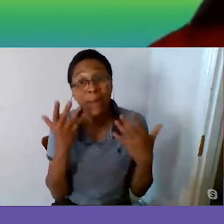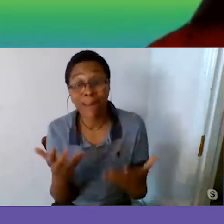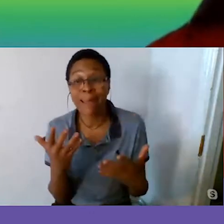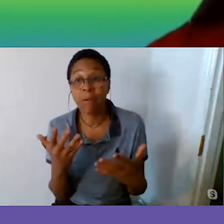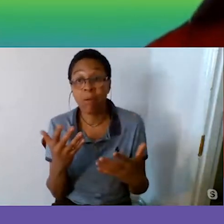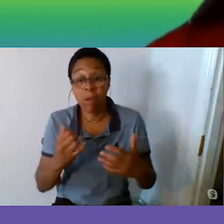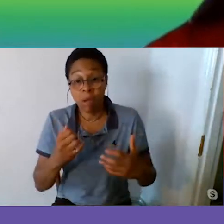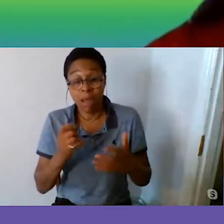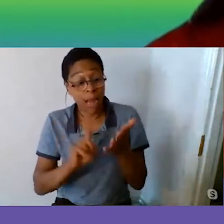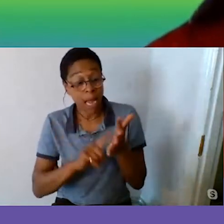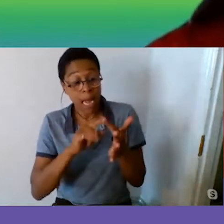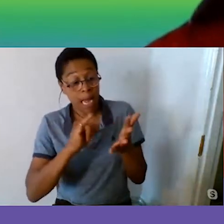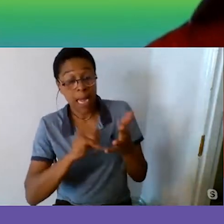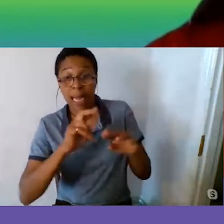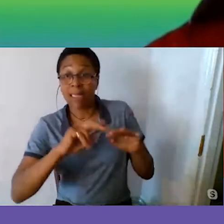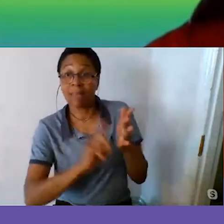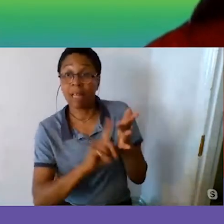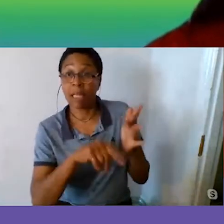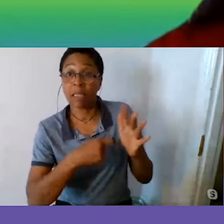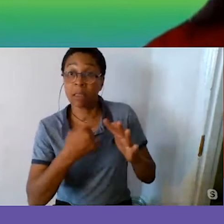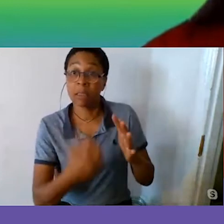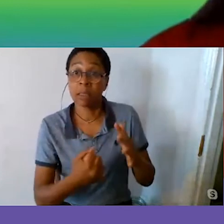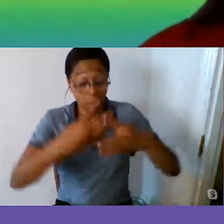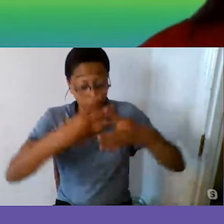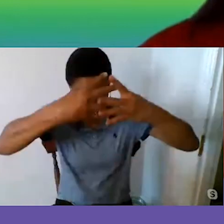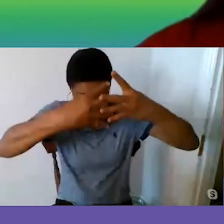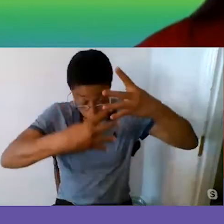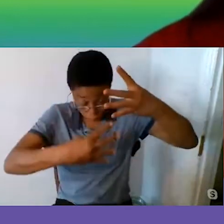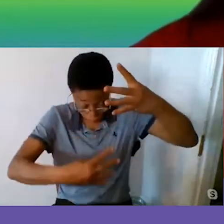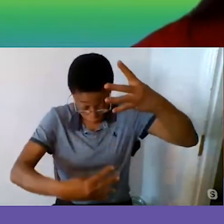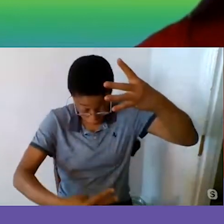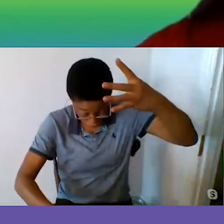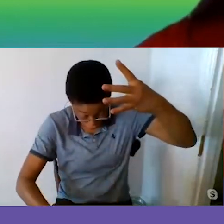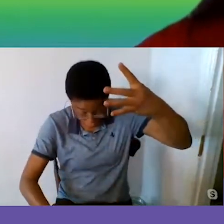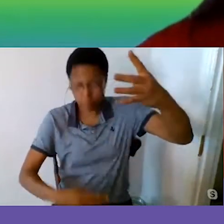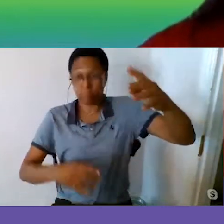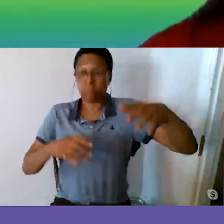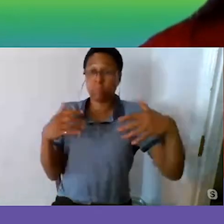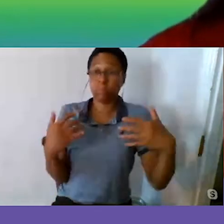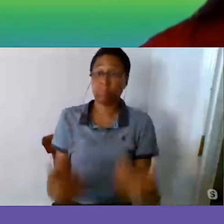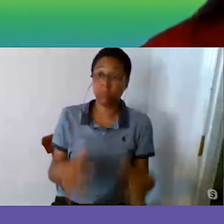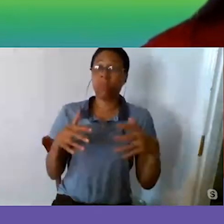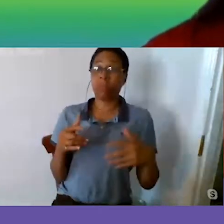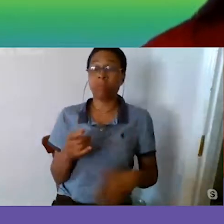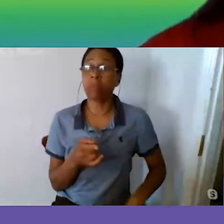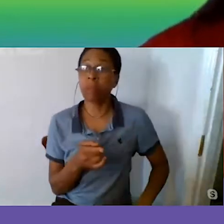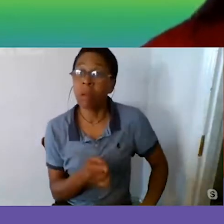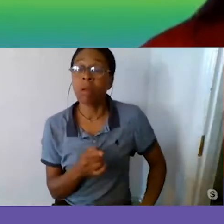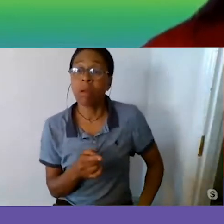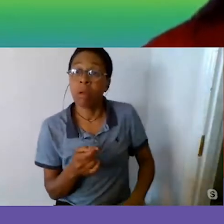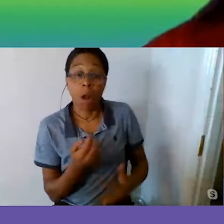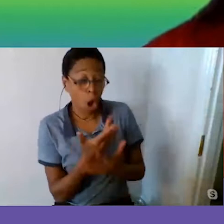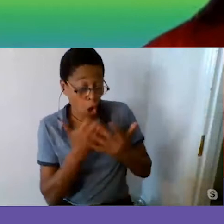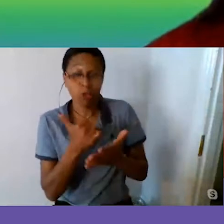about offering exactly what the audience want. I mean, that's why Disney broke away from Netflix. They got tired of, someone goes to look